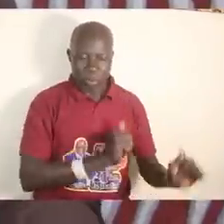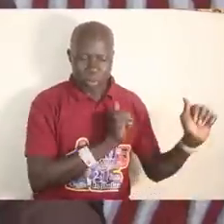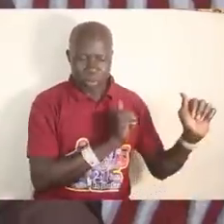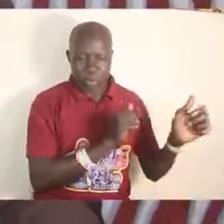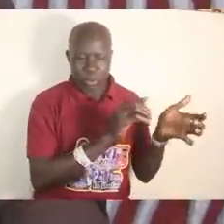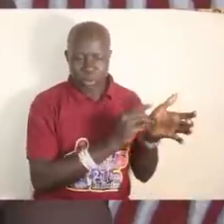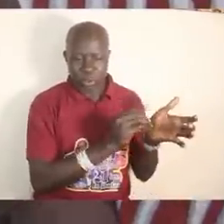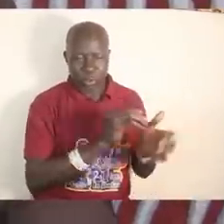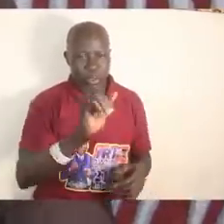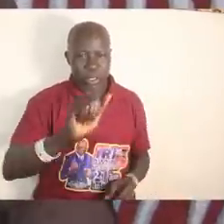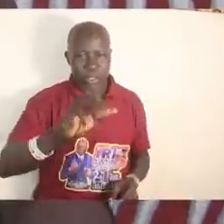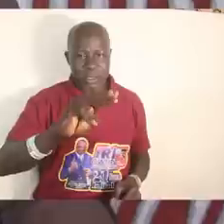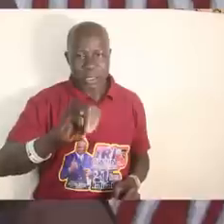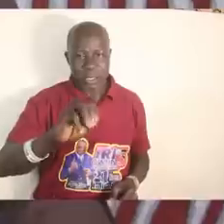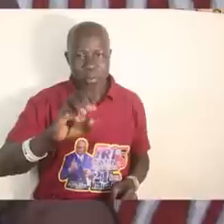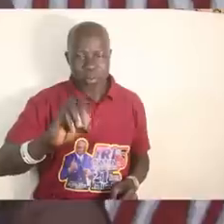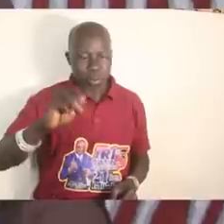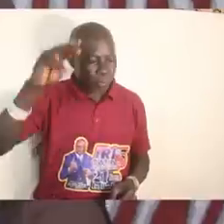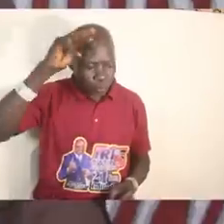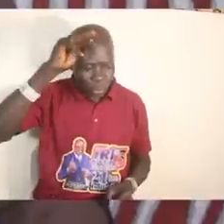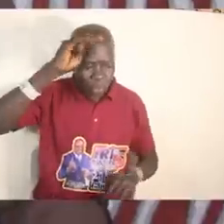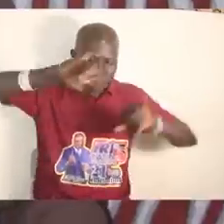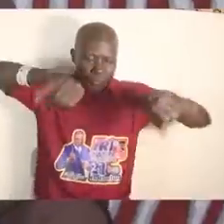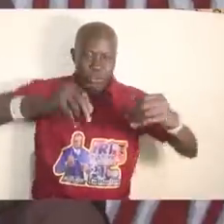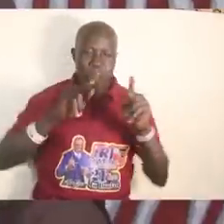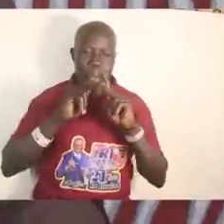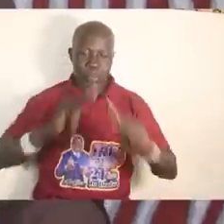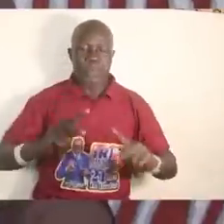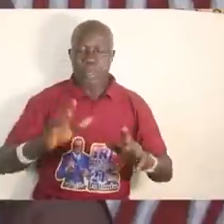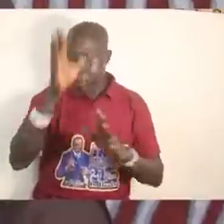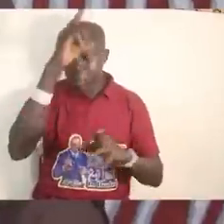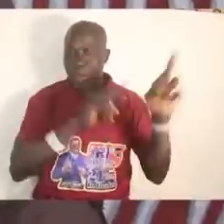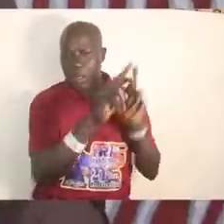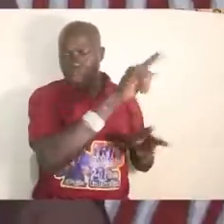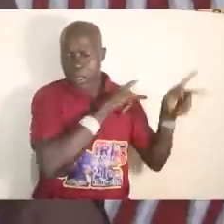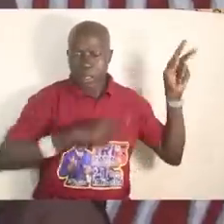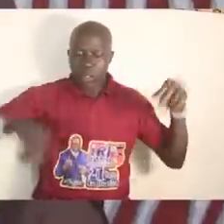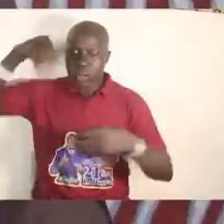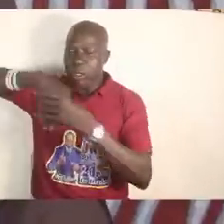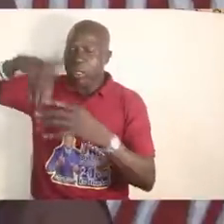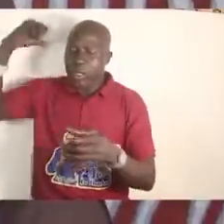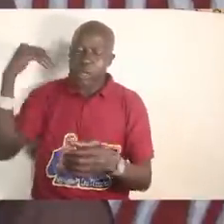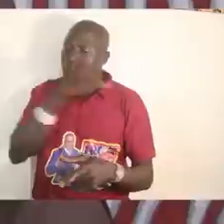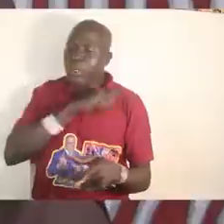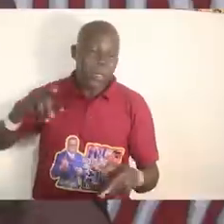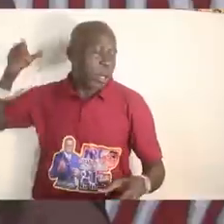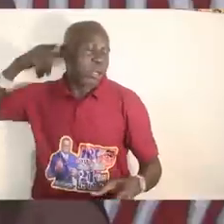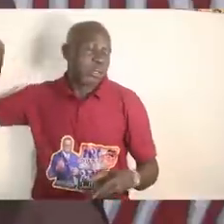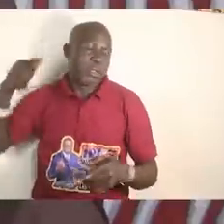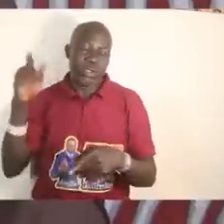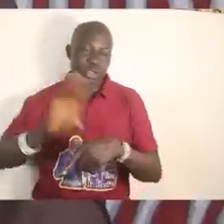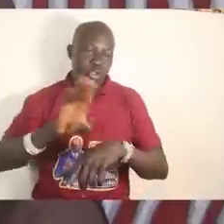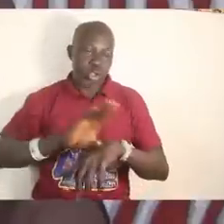apostle. Doctor SMO Mustafa JP Babasebioba lati jo Cedar Golden